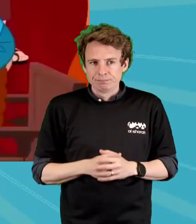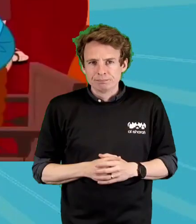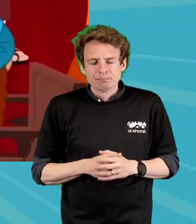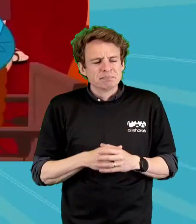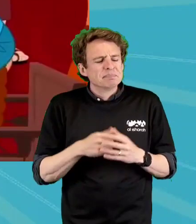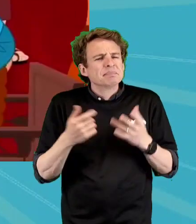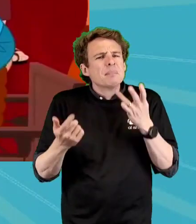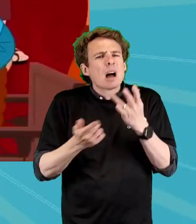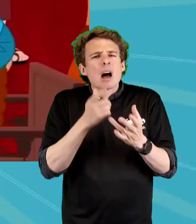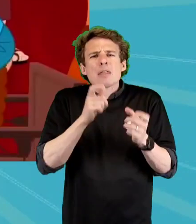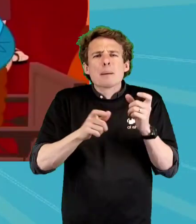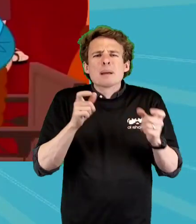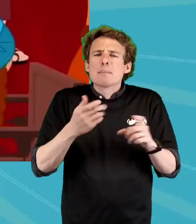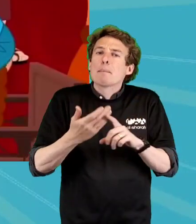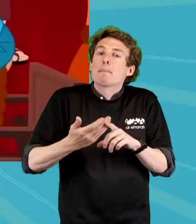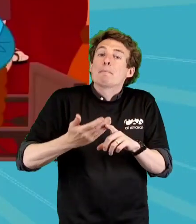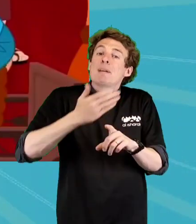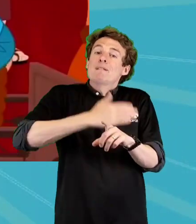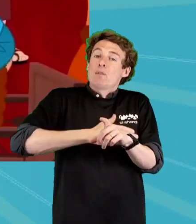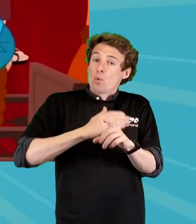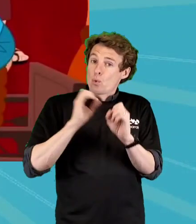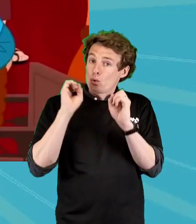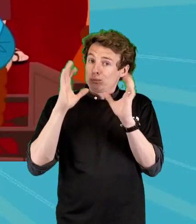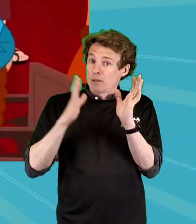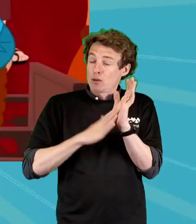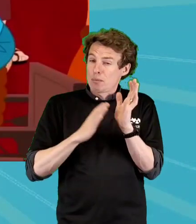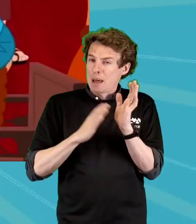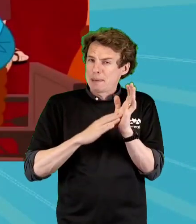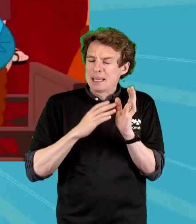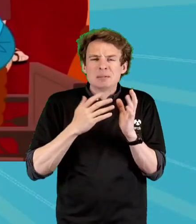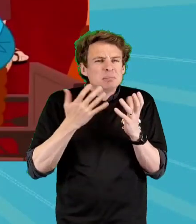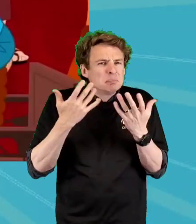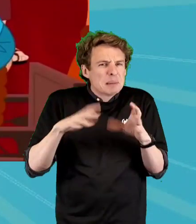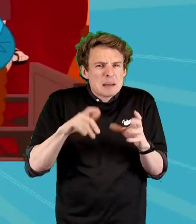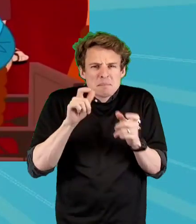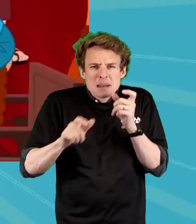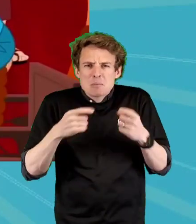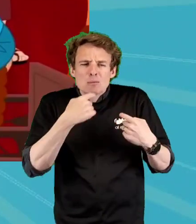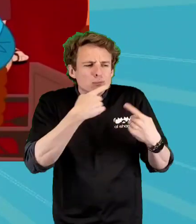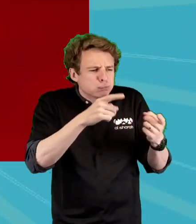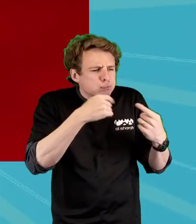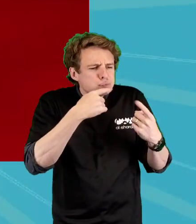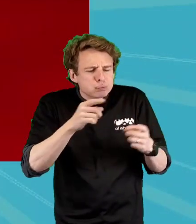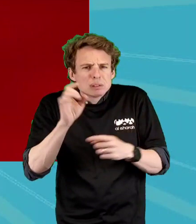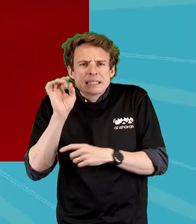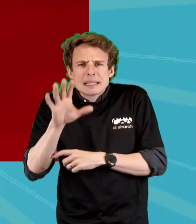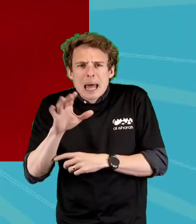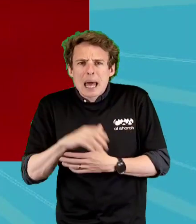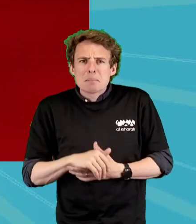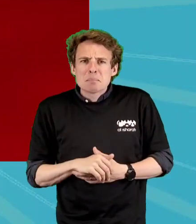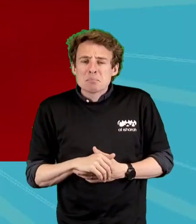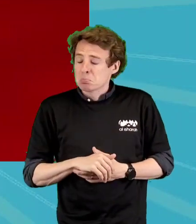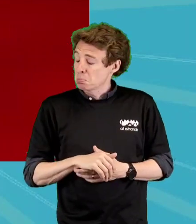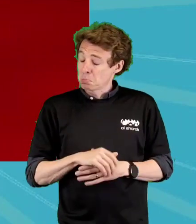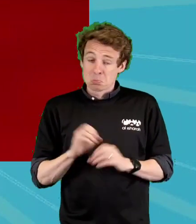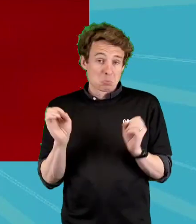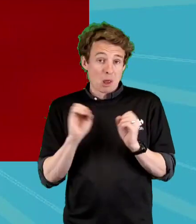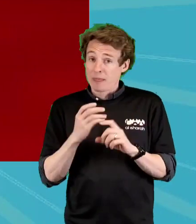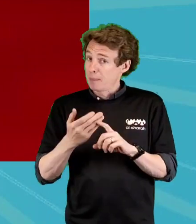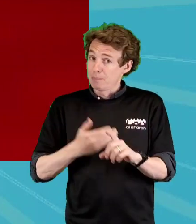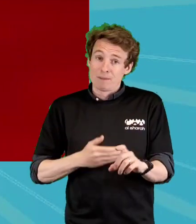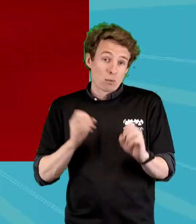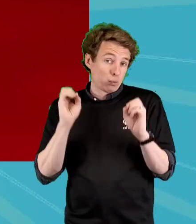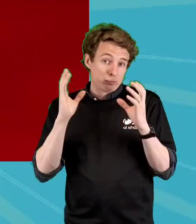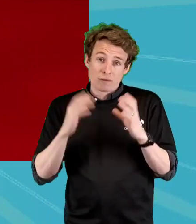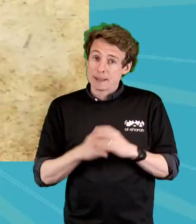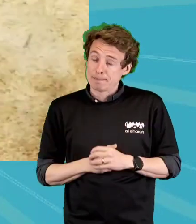2. Was there anyone else who preached about Islam before him? Abu Sufyan said